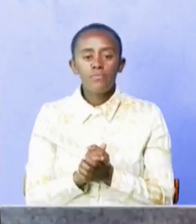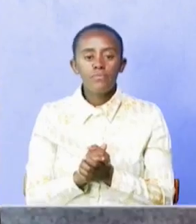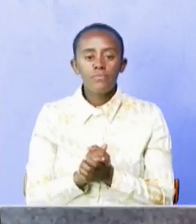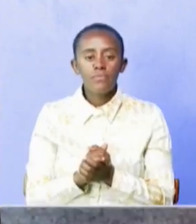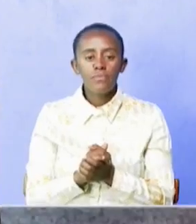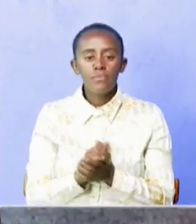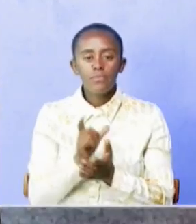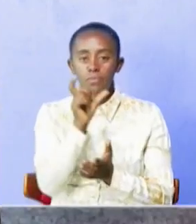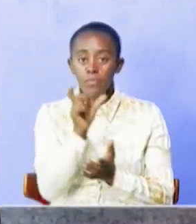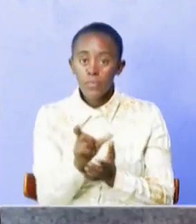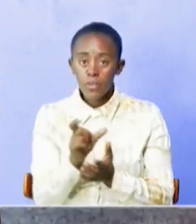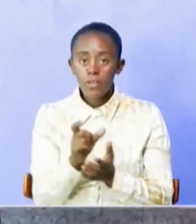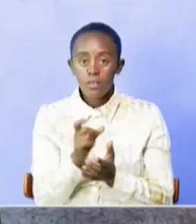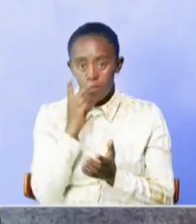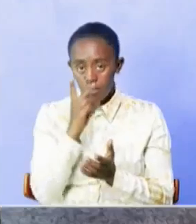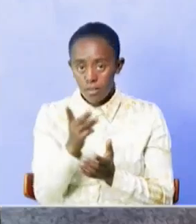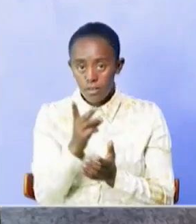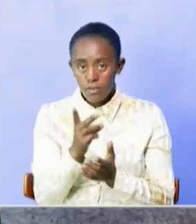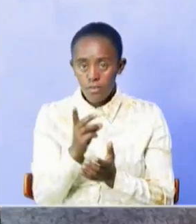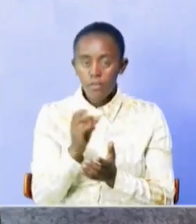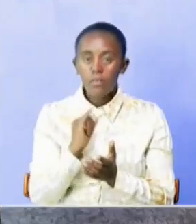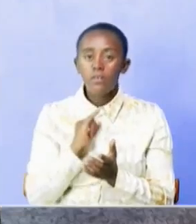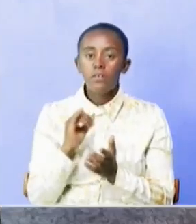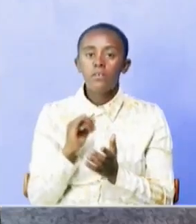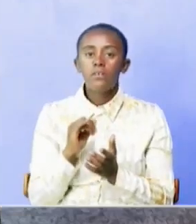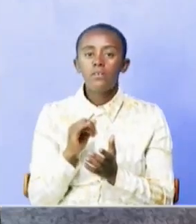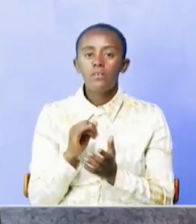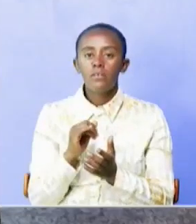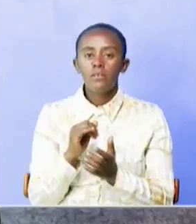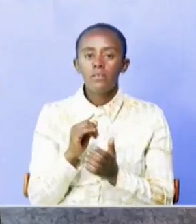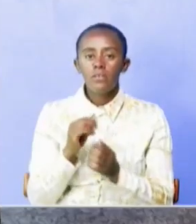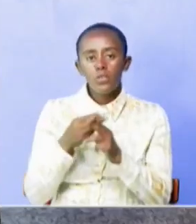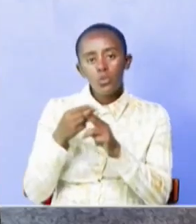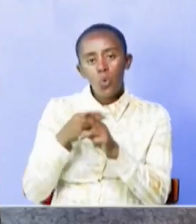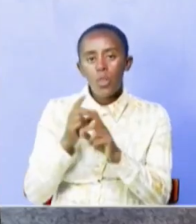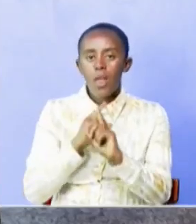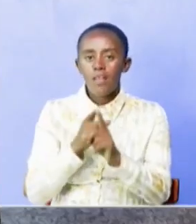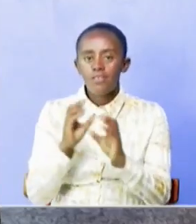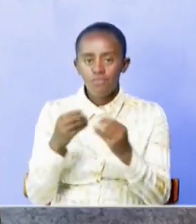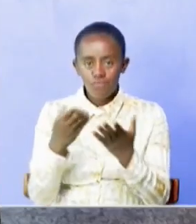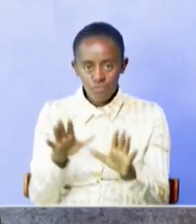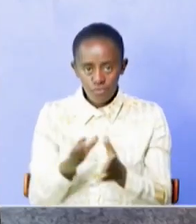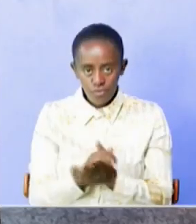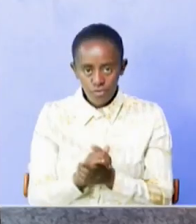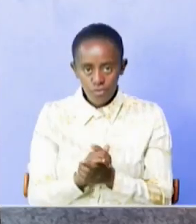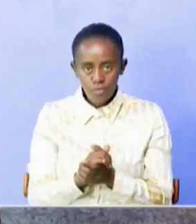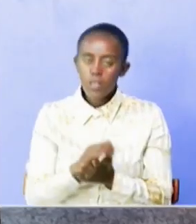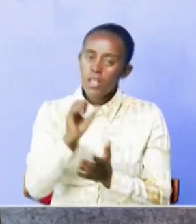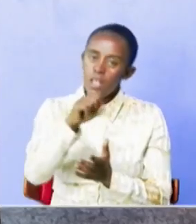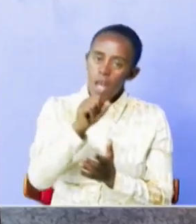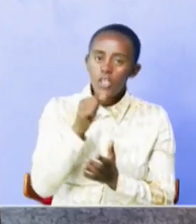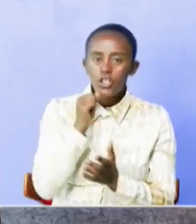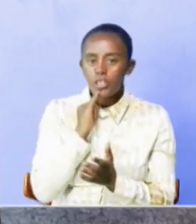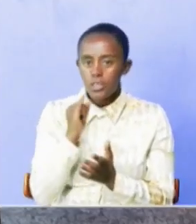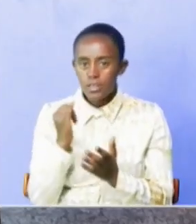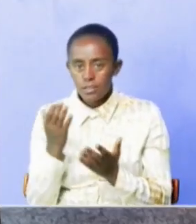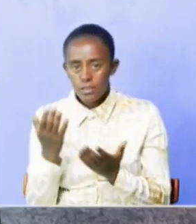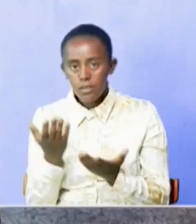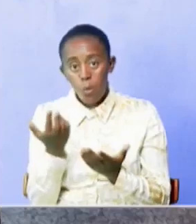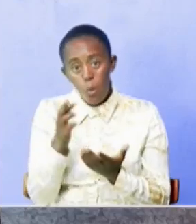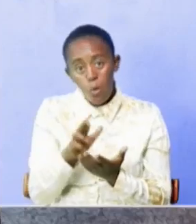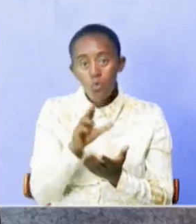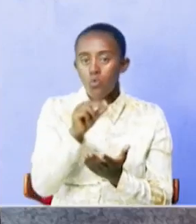So if you saw here, I gave a short answer. I said, yes, she is,